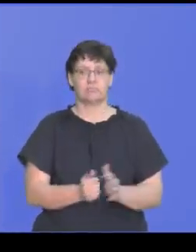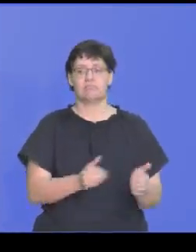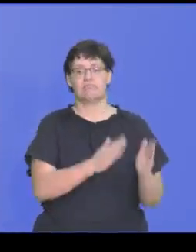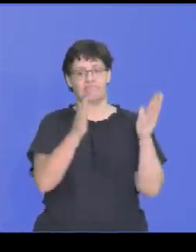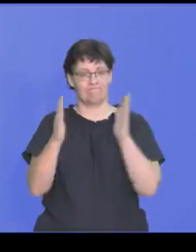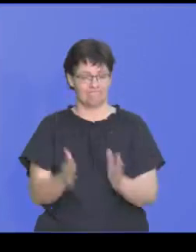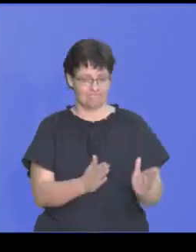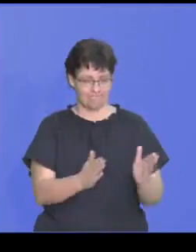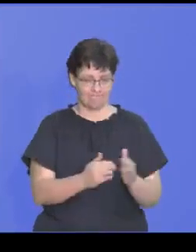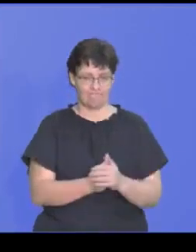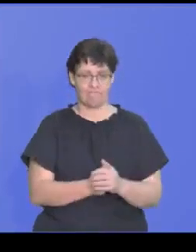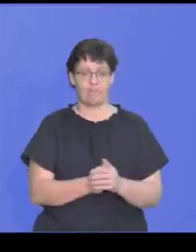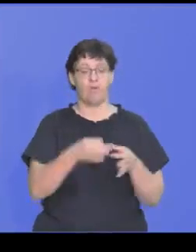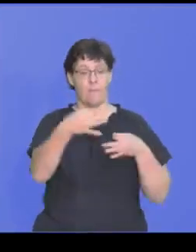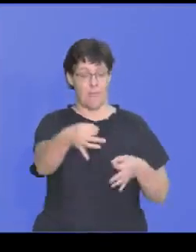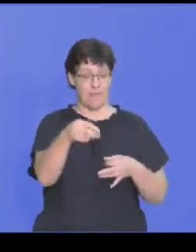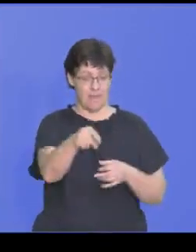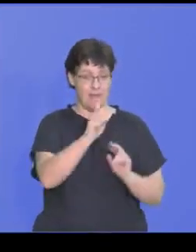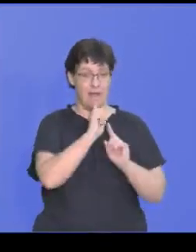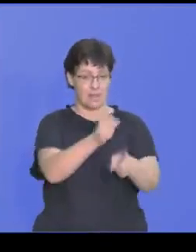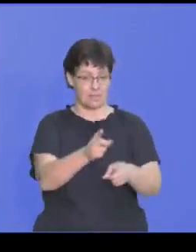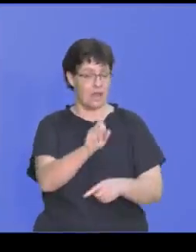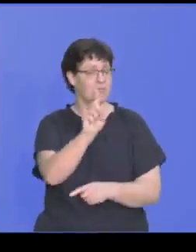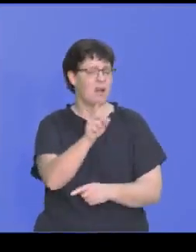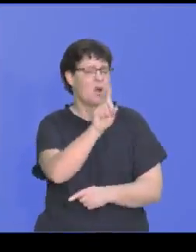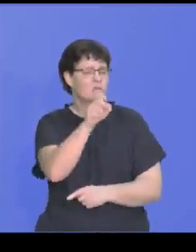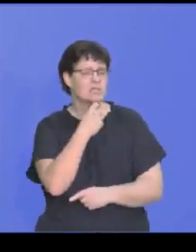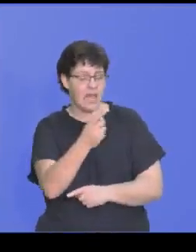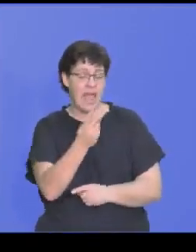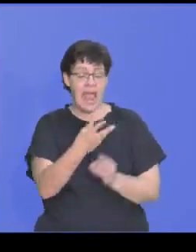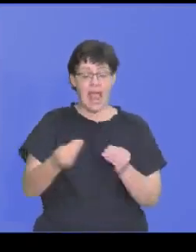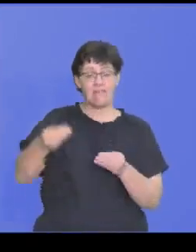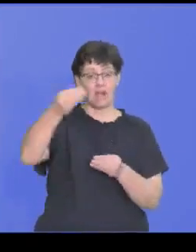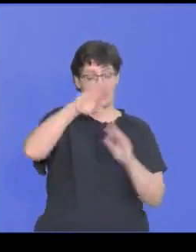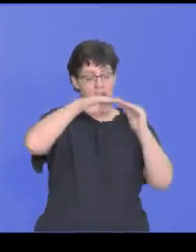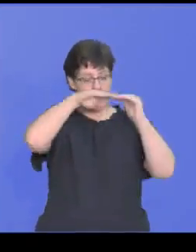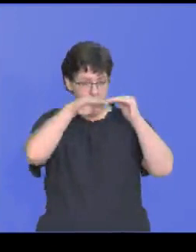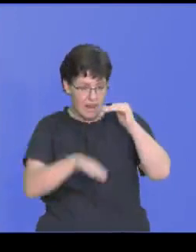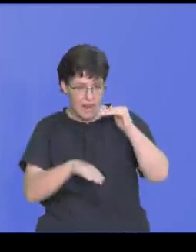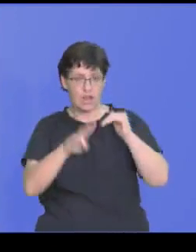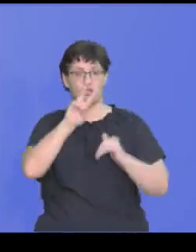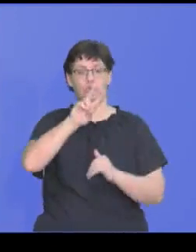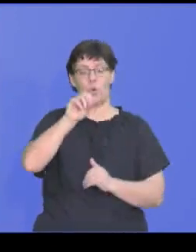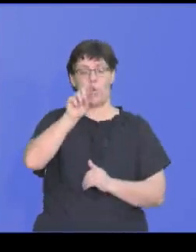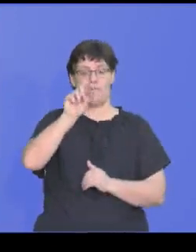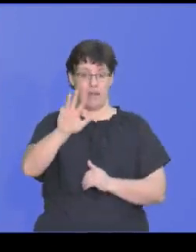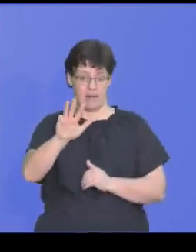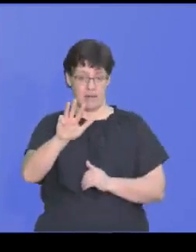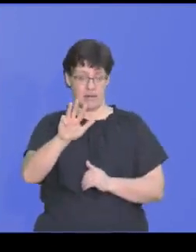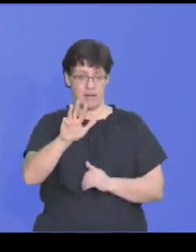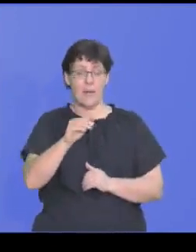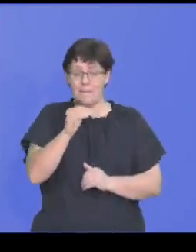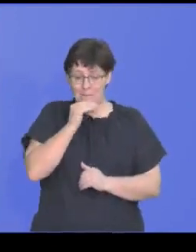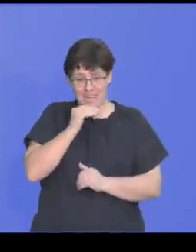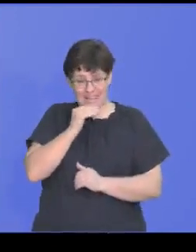to the next part of the question from the paper. And it tells us that the inflation rate decreased in 2019.